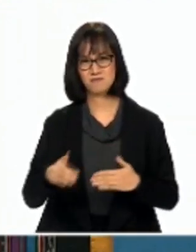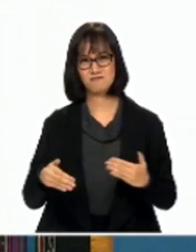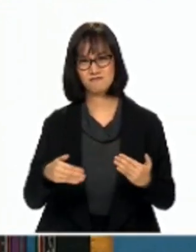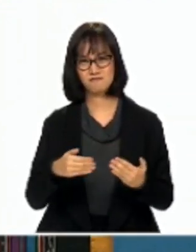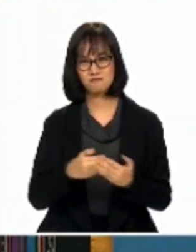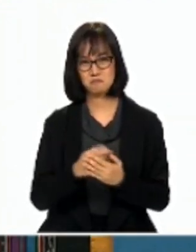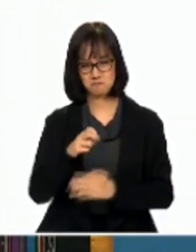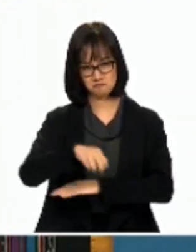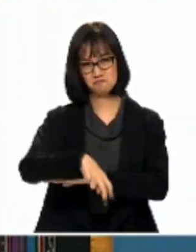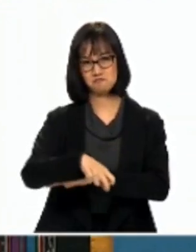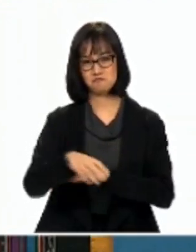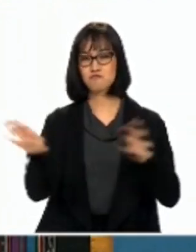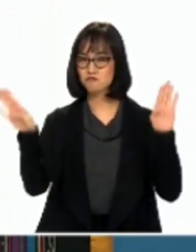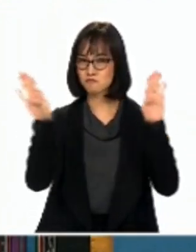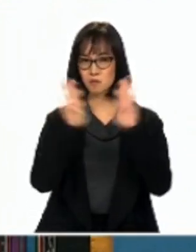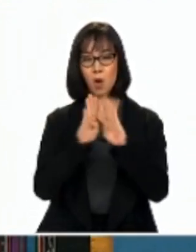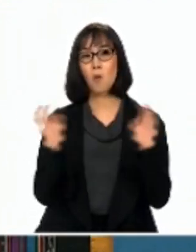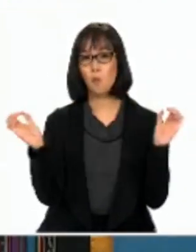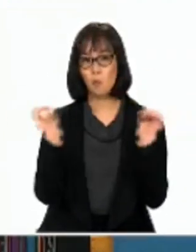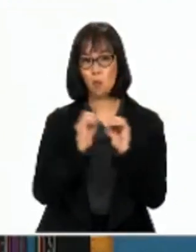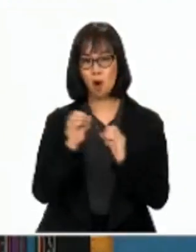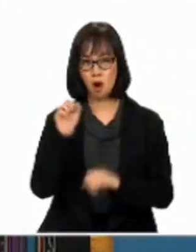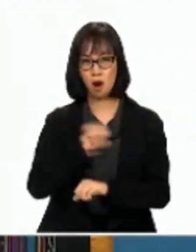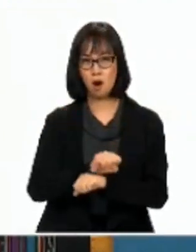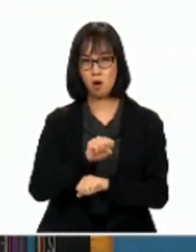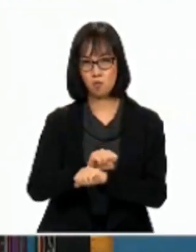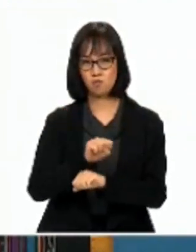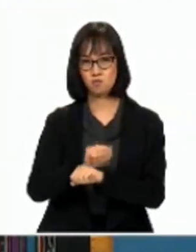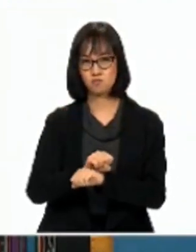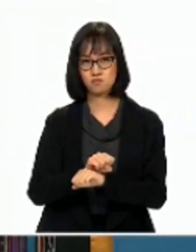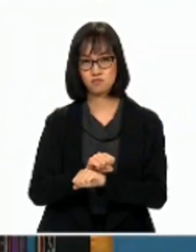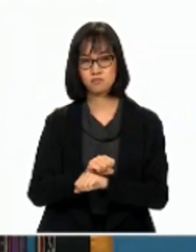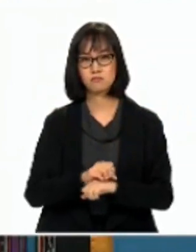down. Nobody works. So,